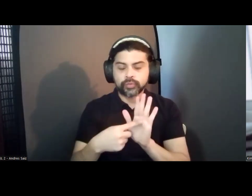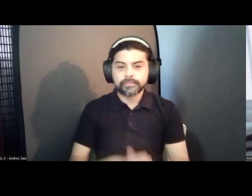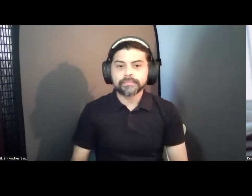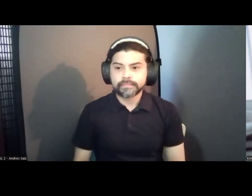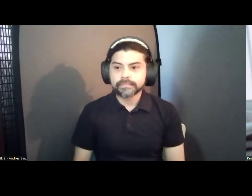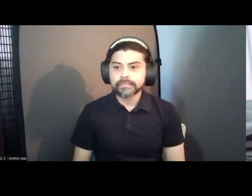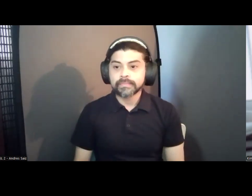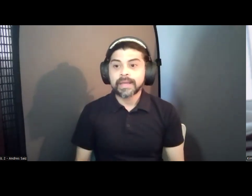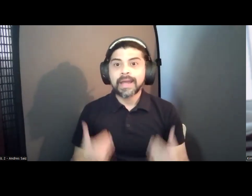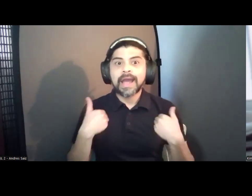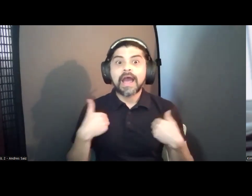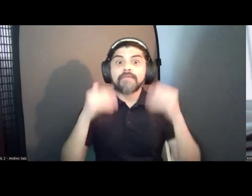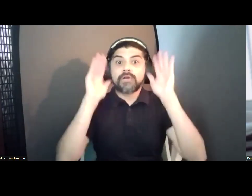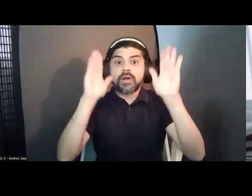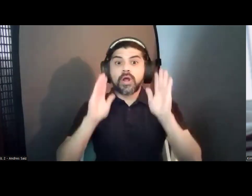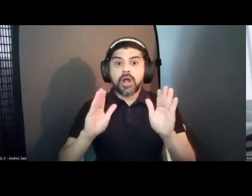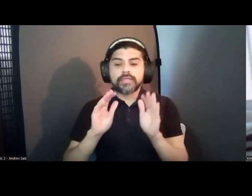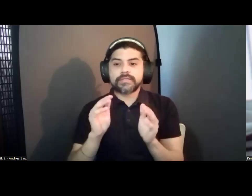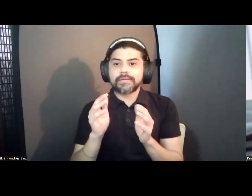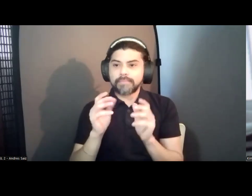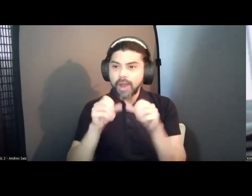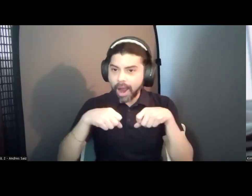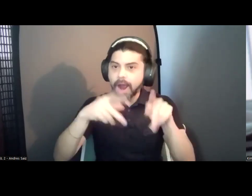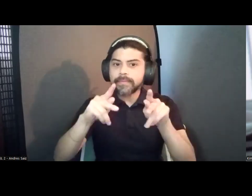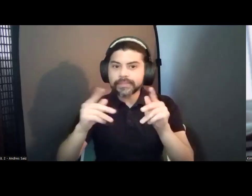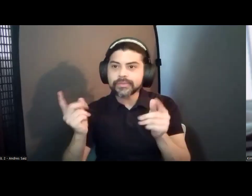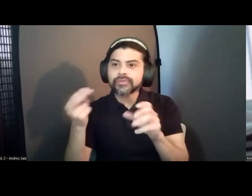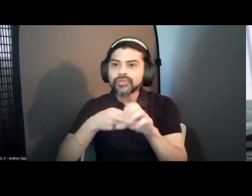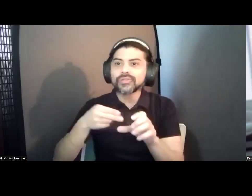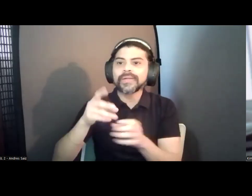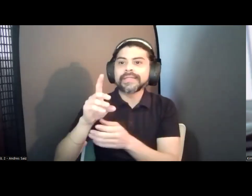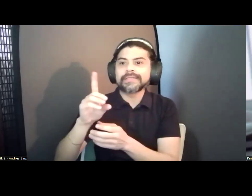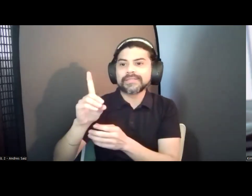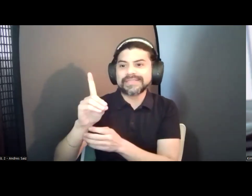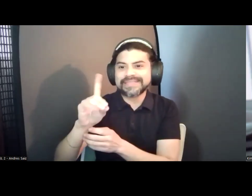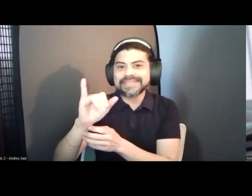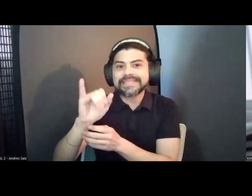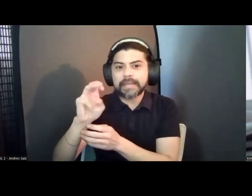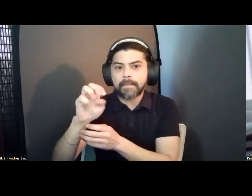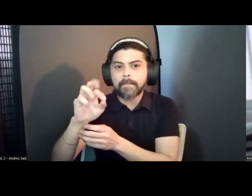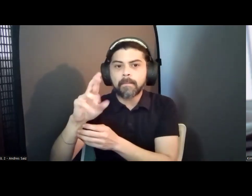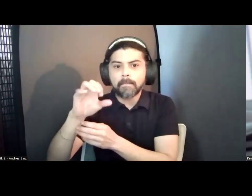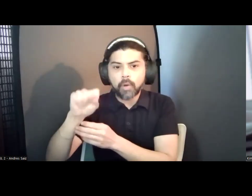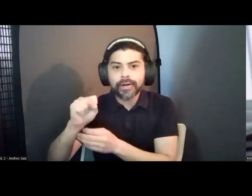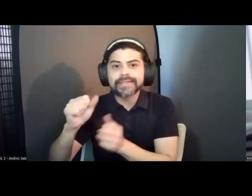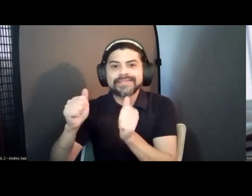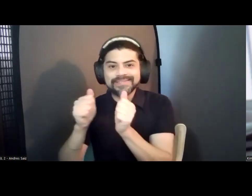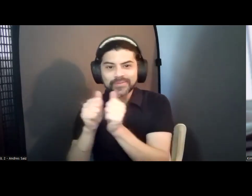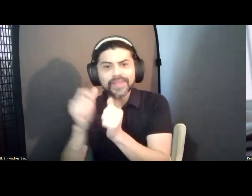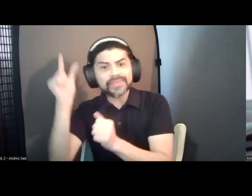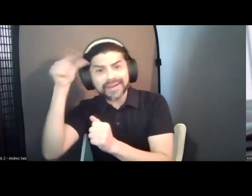to join Director DeMorris a couple of weeks ago with the first partner in the governor in San Francisco, where we